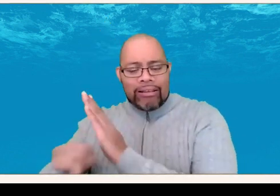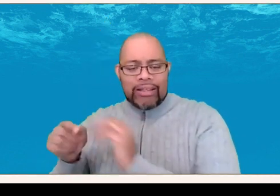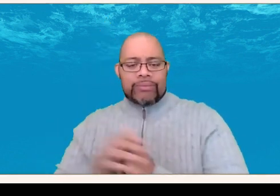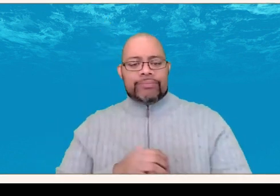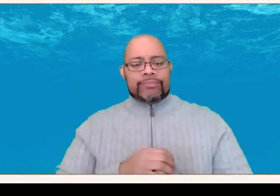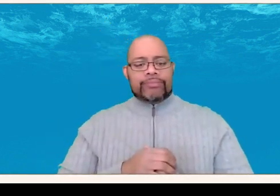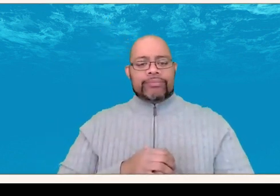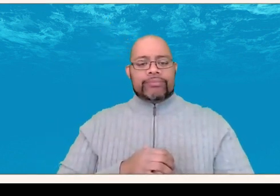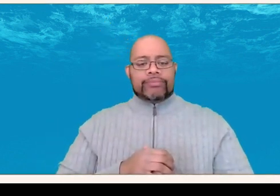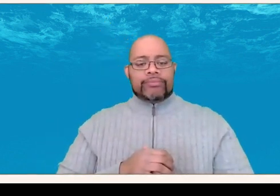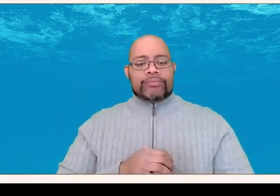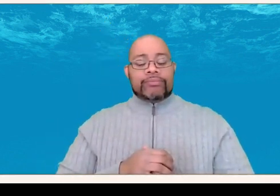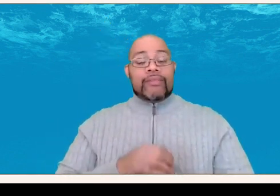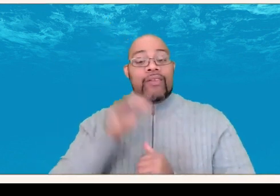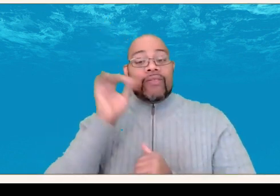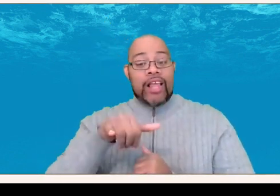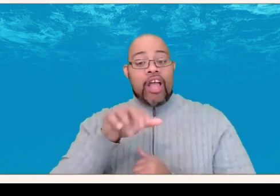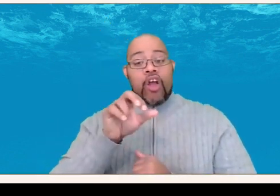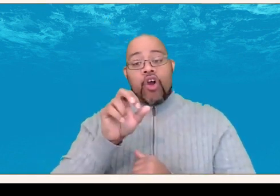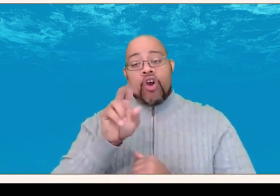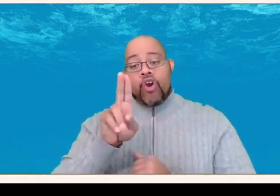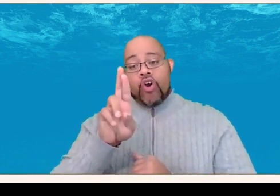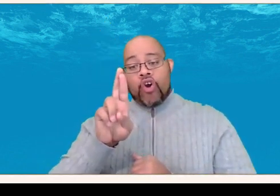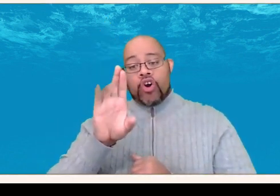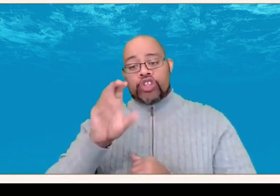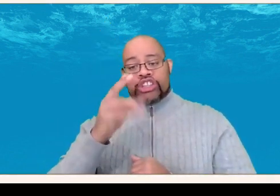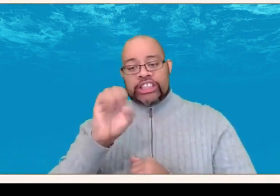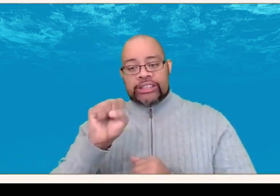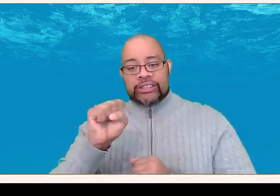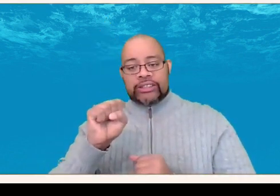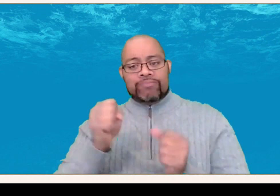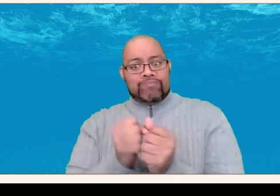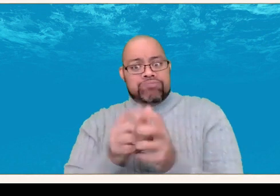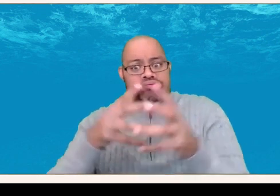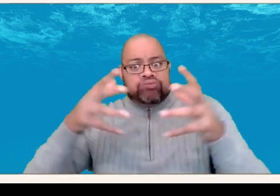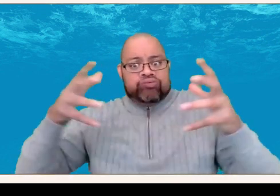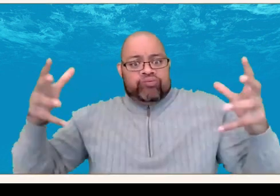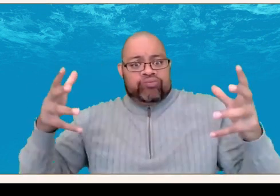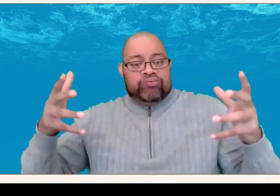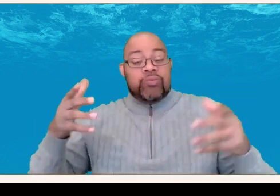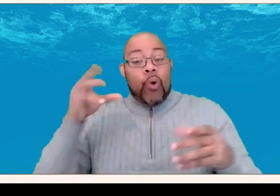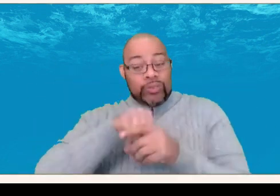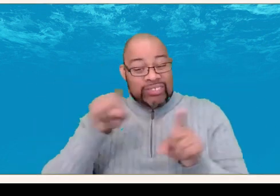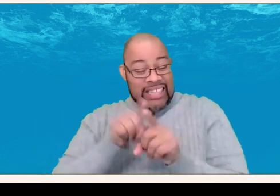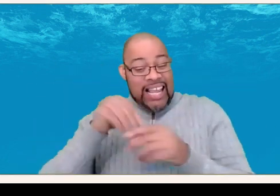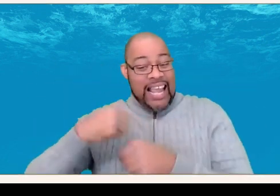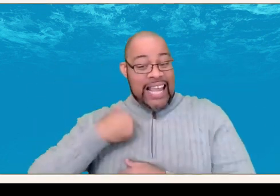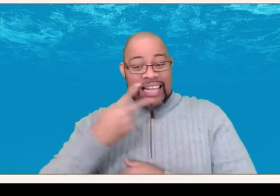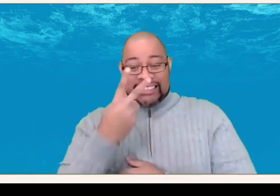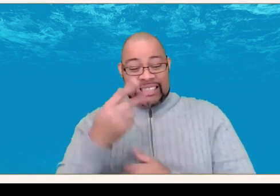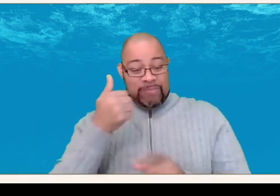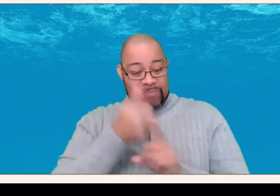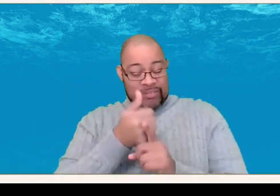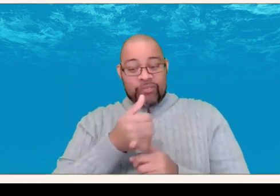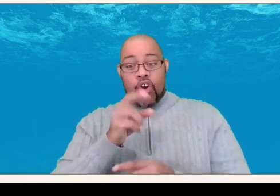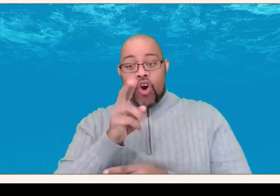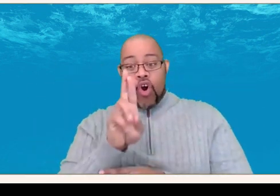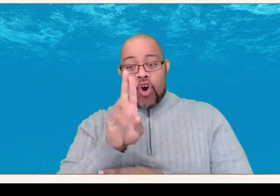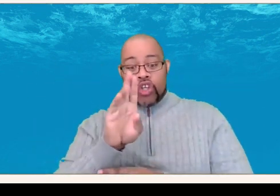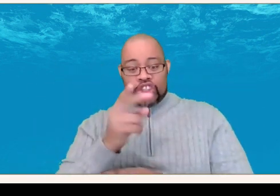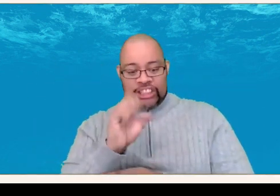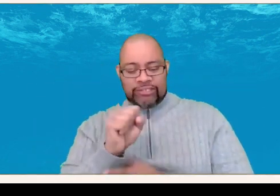off. And as such, urchins have exploded. And in many parts of the world, including here in Canada, I've seen it myself, urchins are